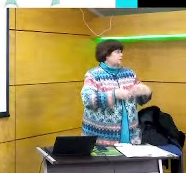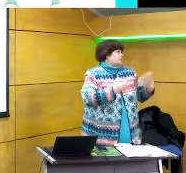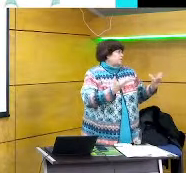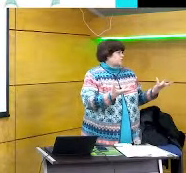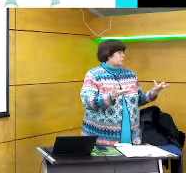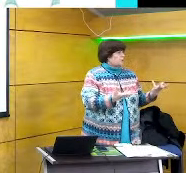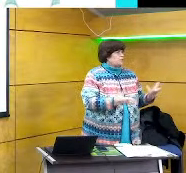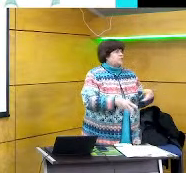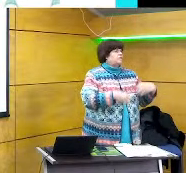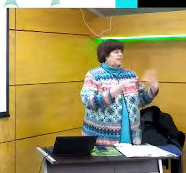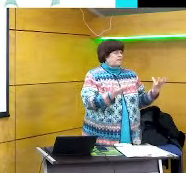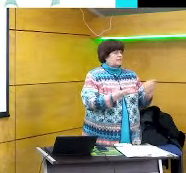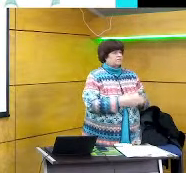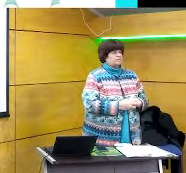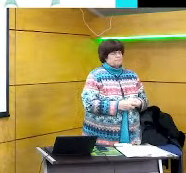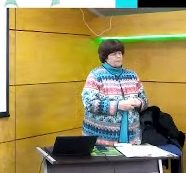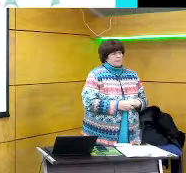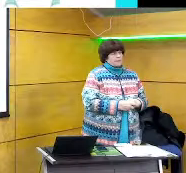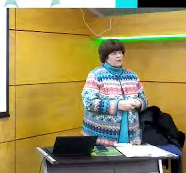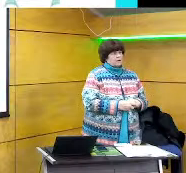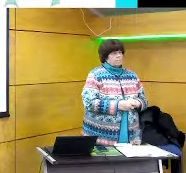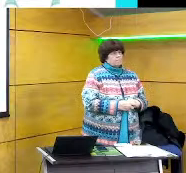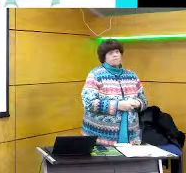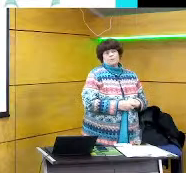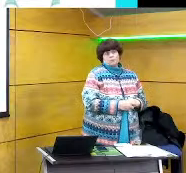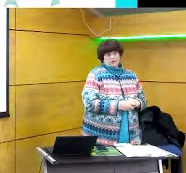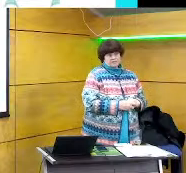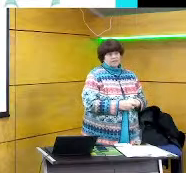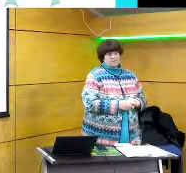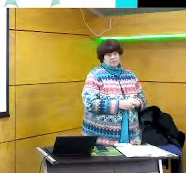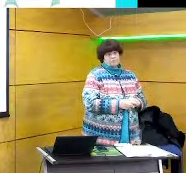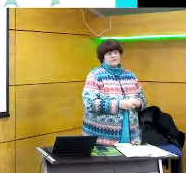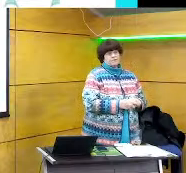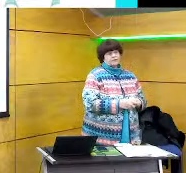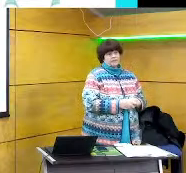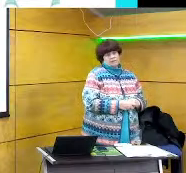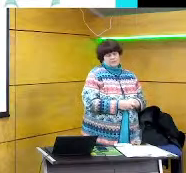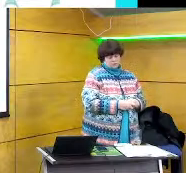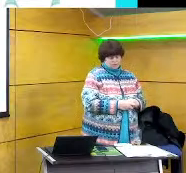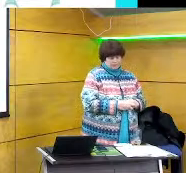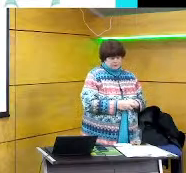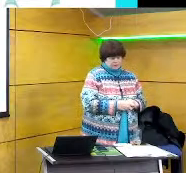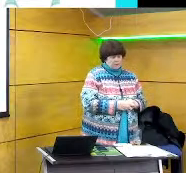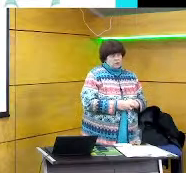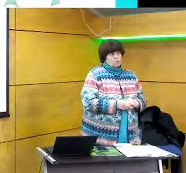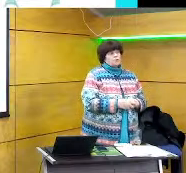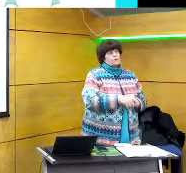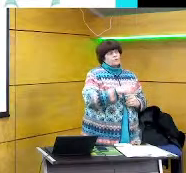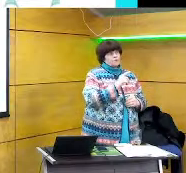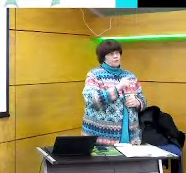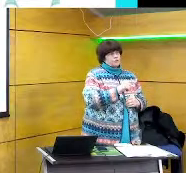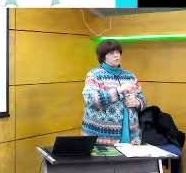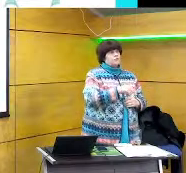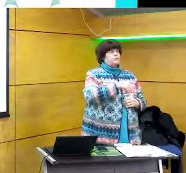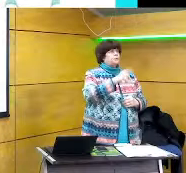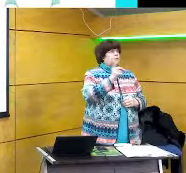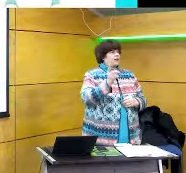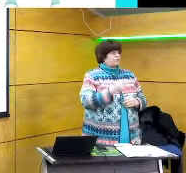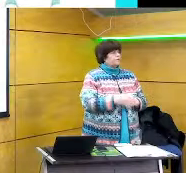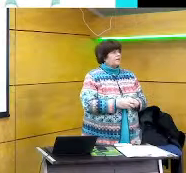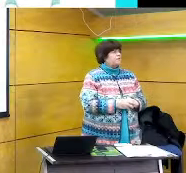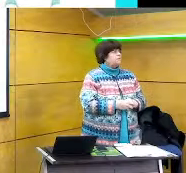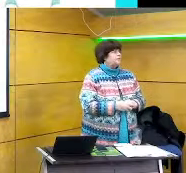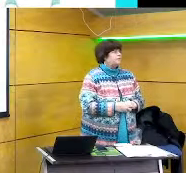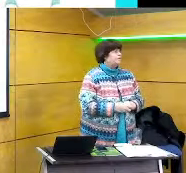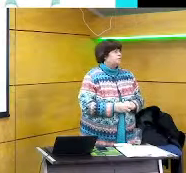words with expression and memorizing specifically the script. With the 3rd to